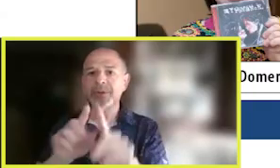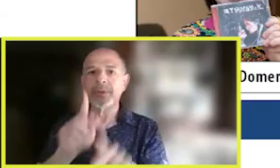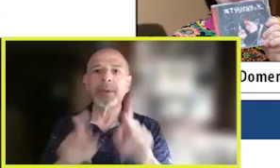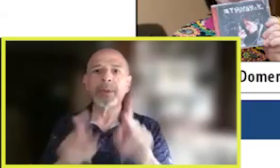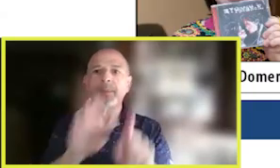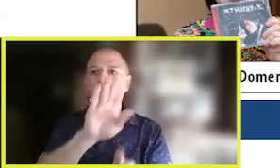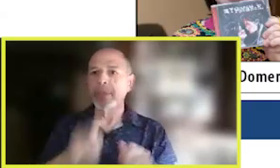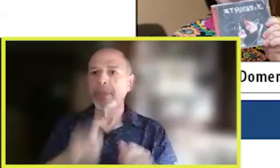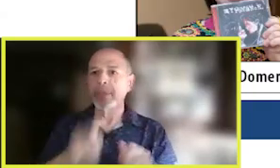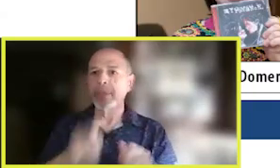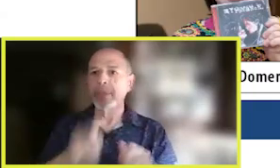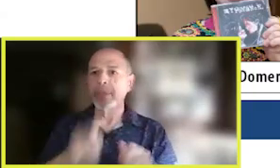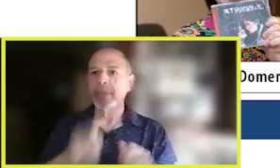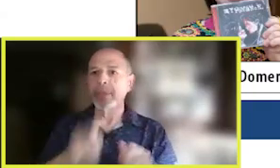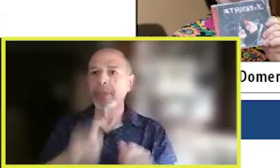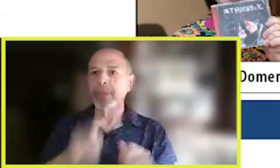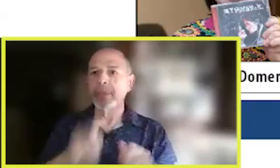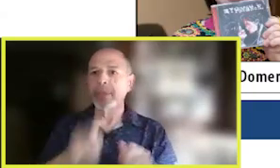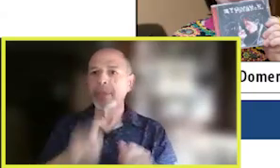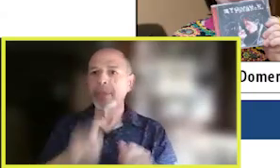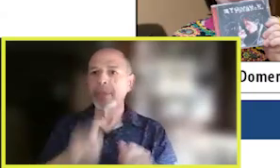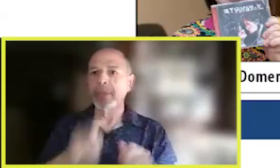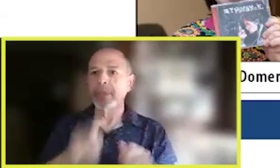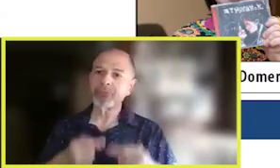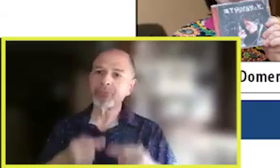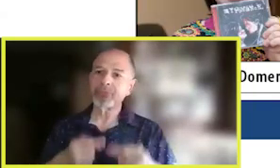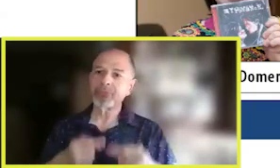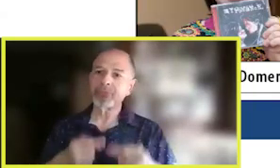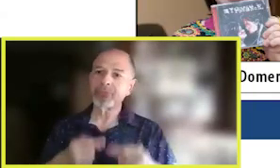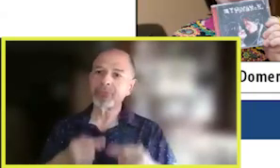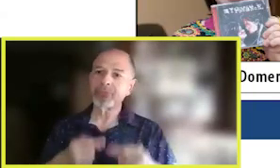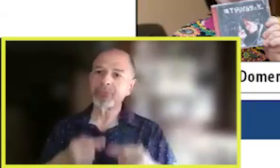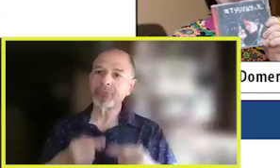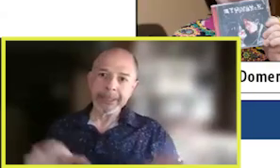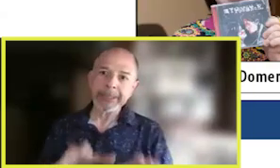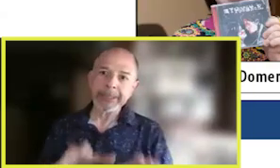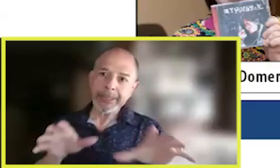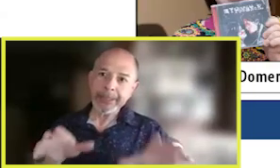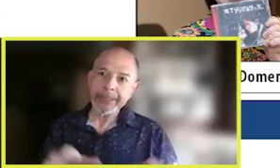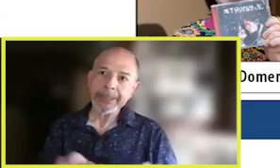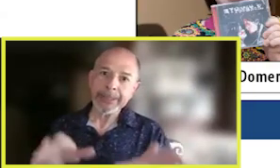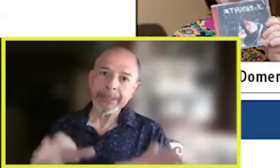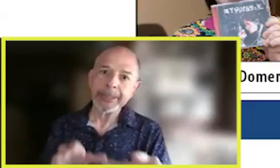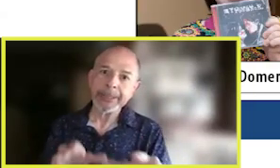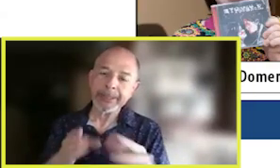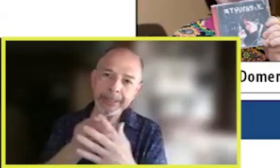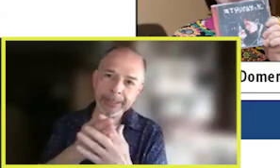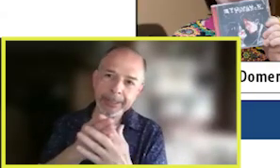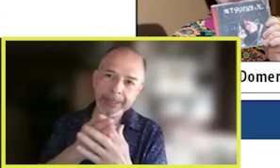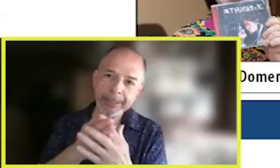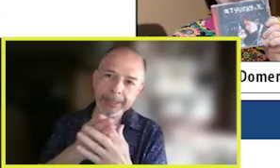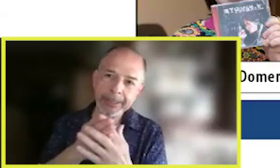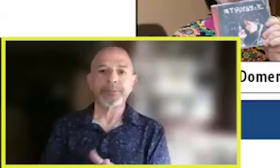They also shared their own trailblazing stories in a pre-recorded video. You can see both of